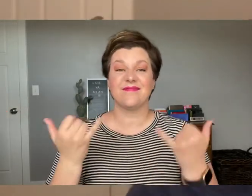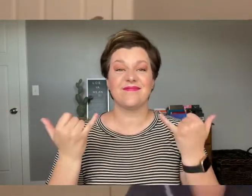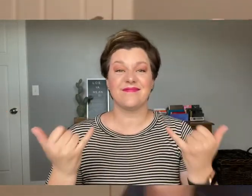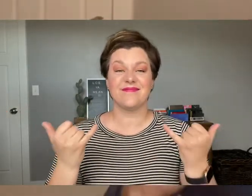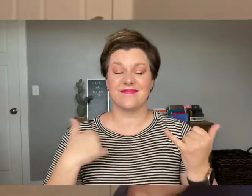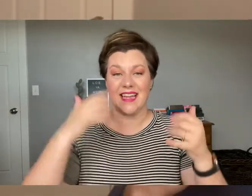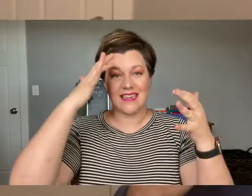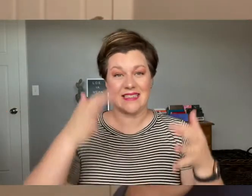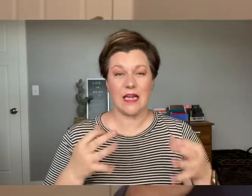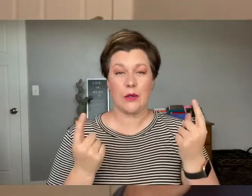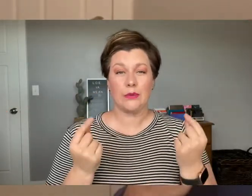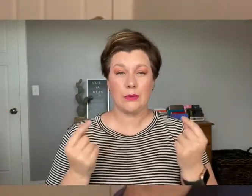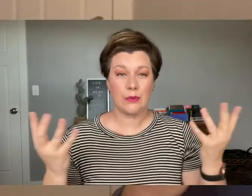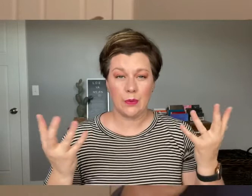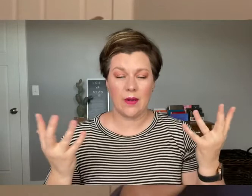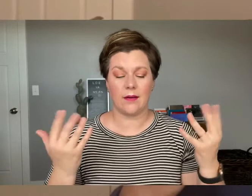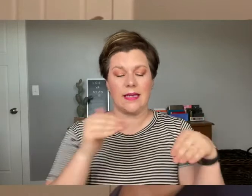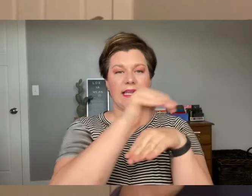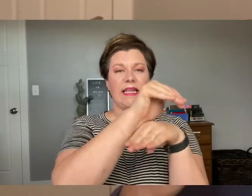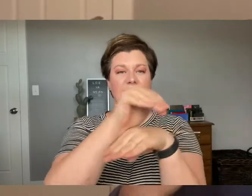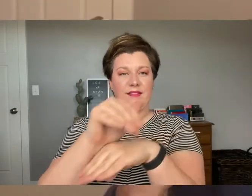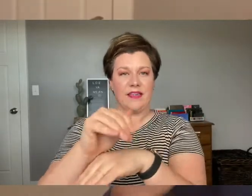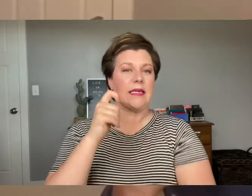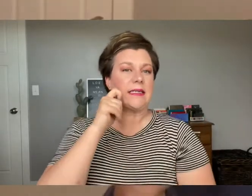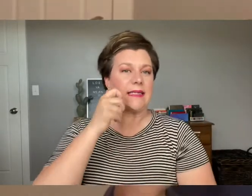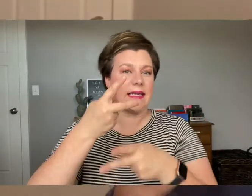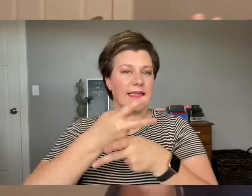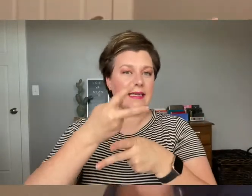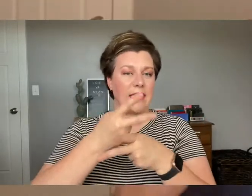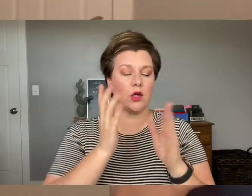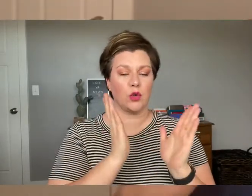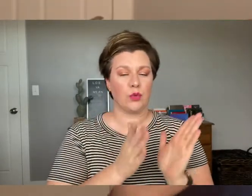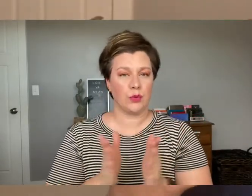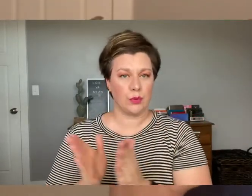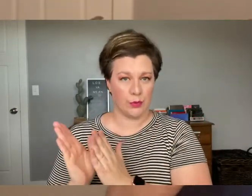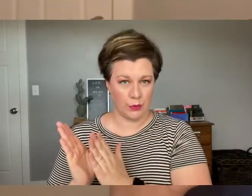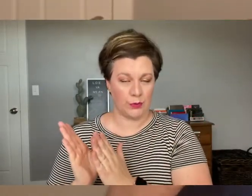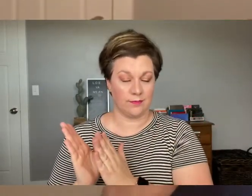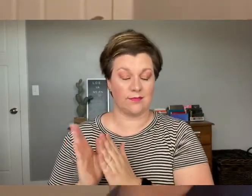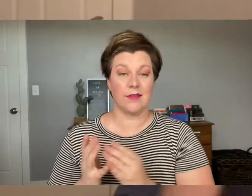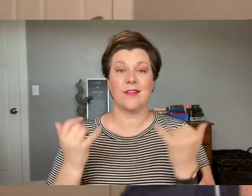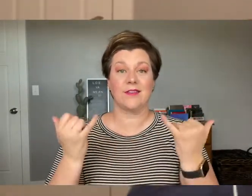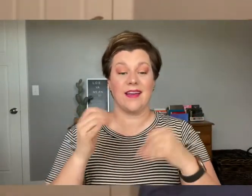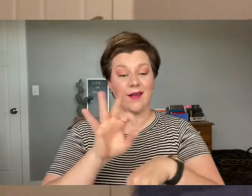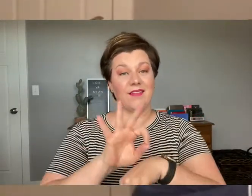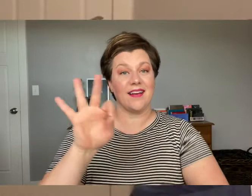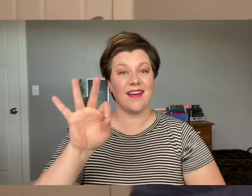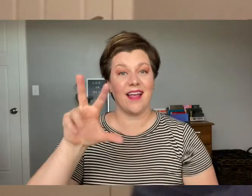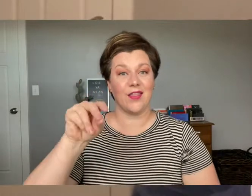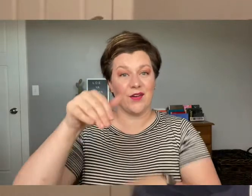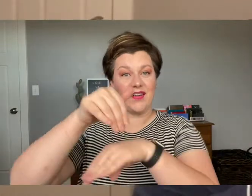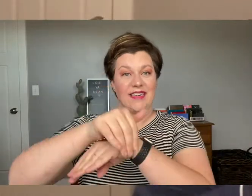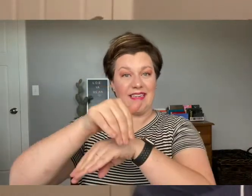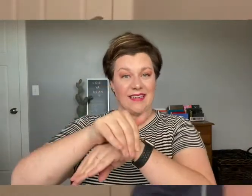Welcome. Today I decided to go with you through my nighttime skincare routine. So it